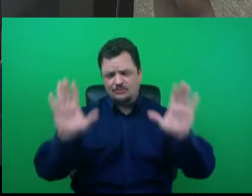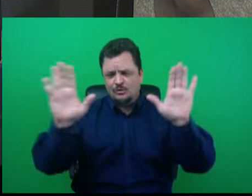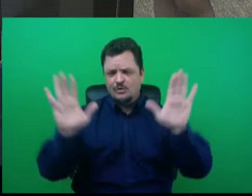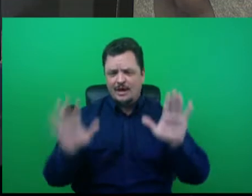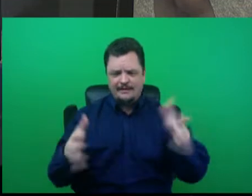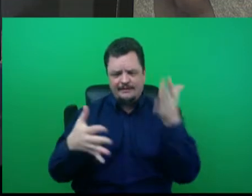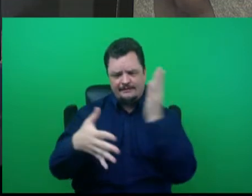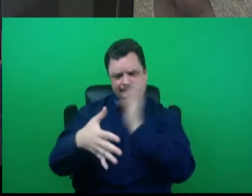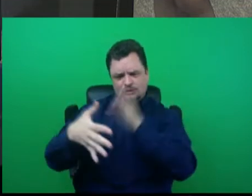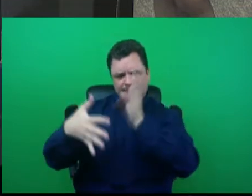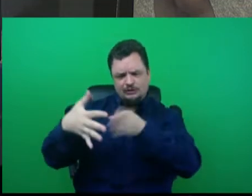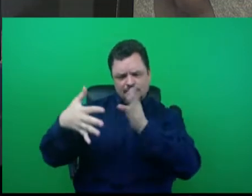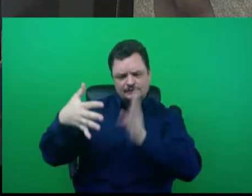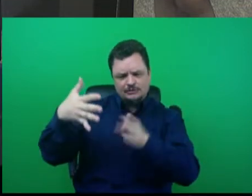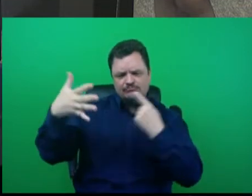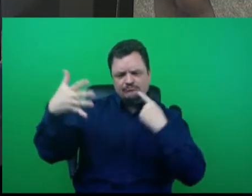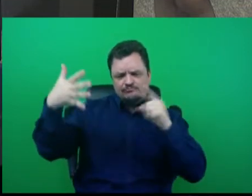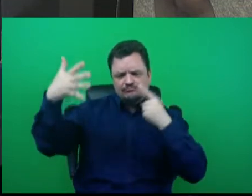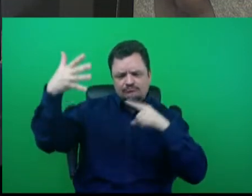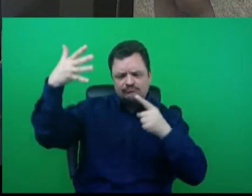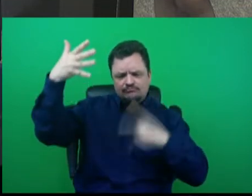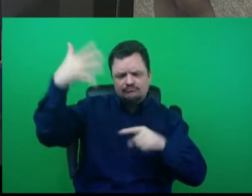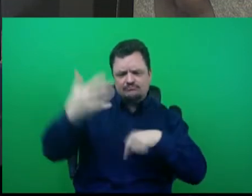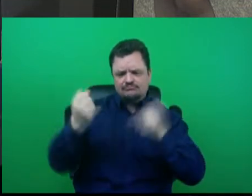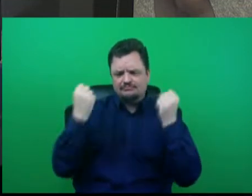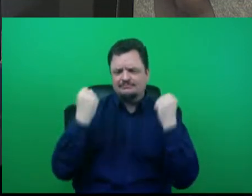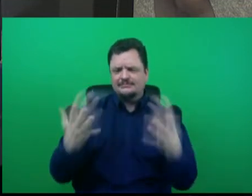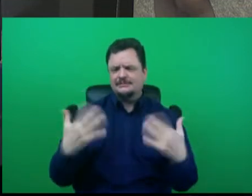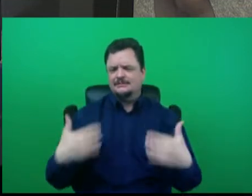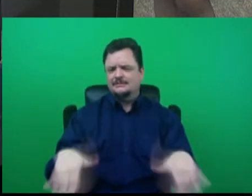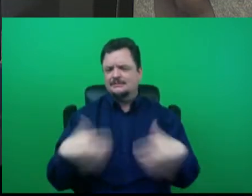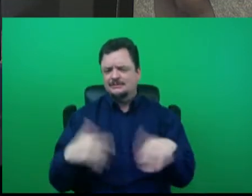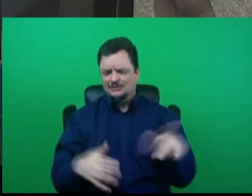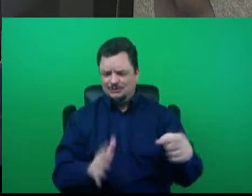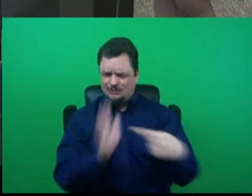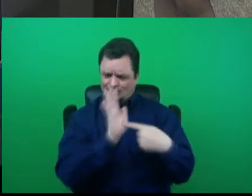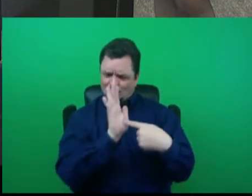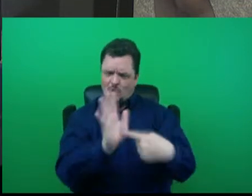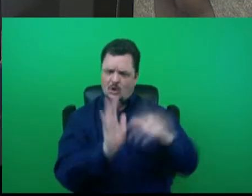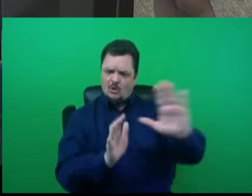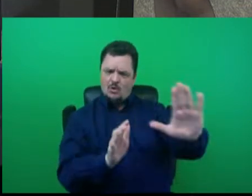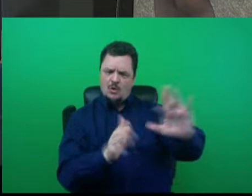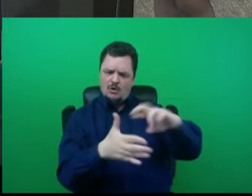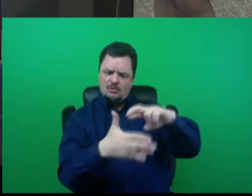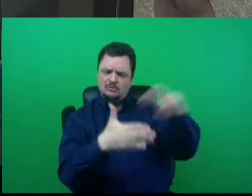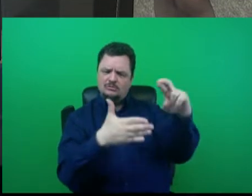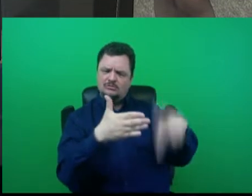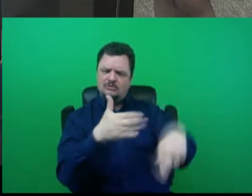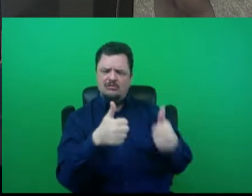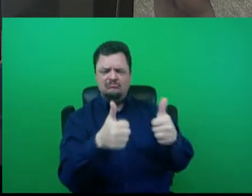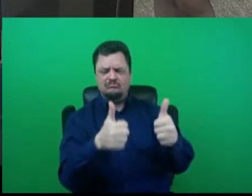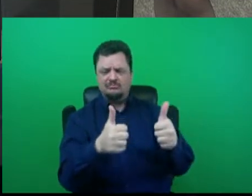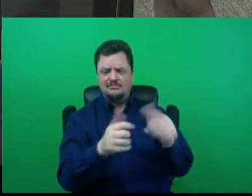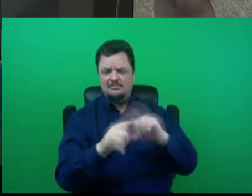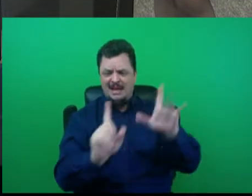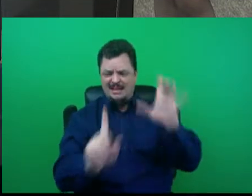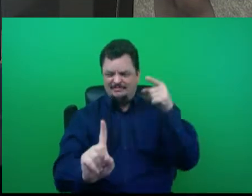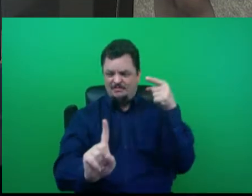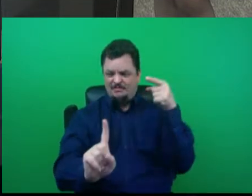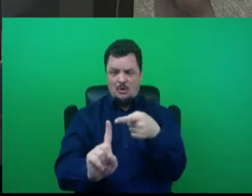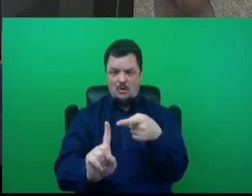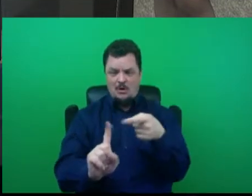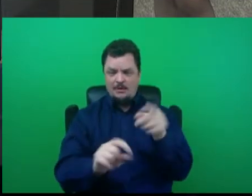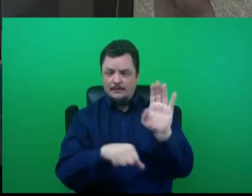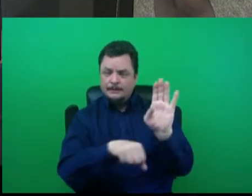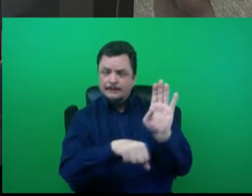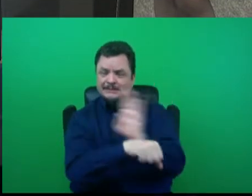and produce results. Ultimately, we're a business, and we need to produce results for the community and